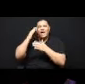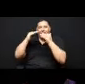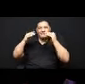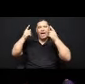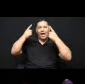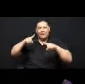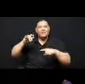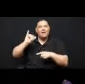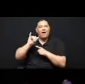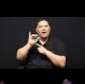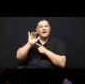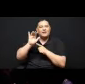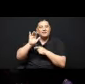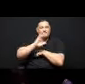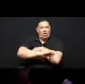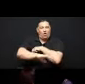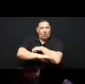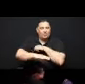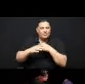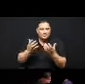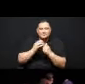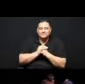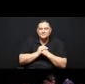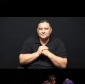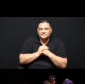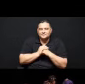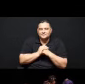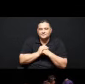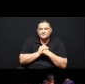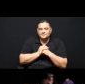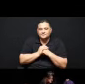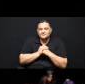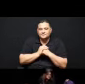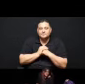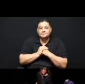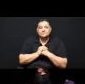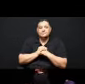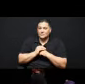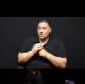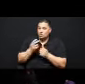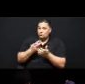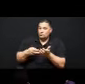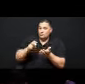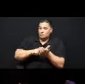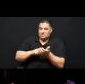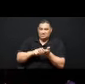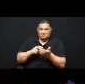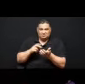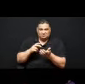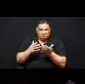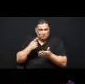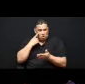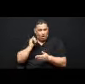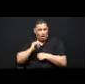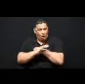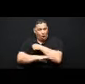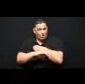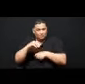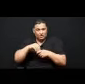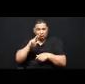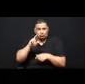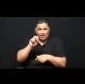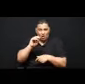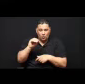A Bodog read, thought resurrection might look like an autumn in Reno. Recently, I've noticed the sparrows roost in the